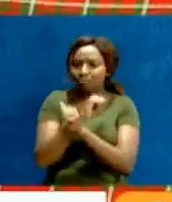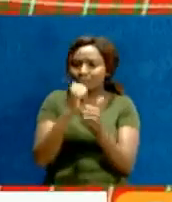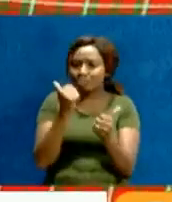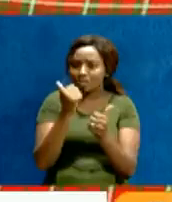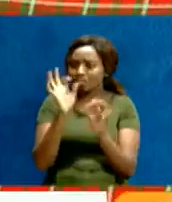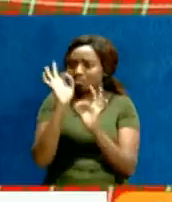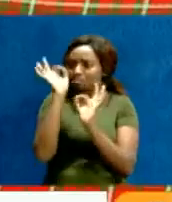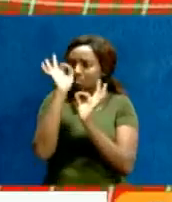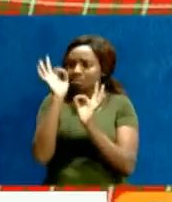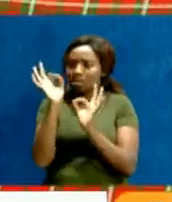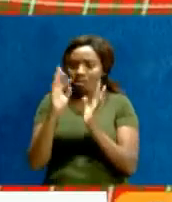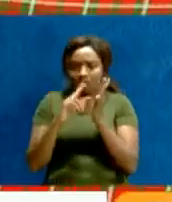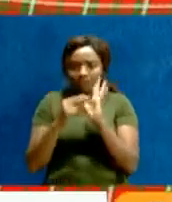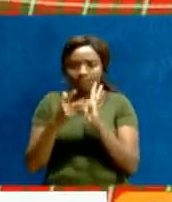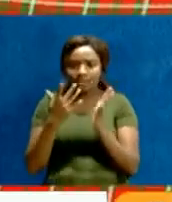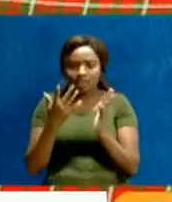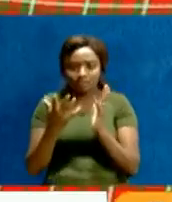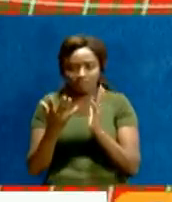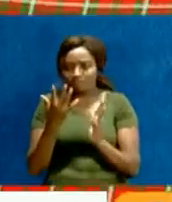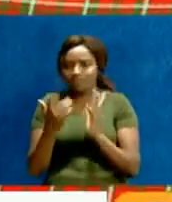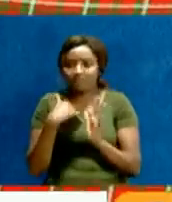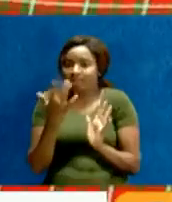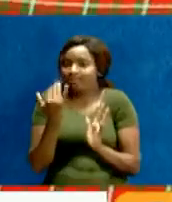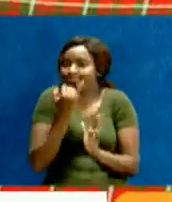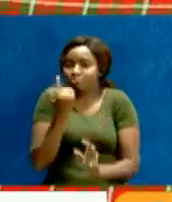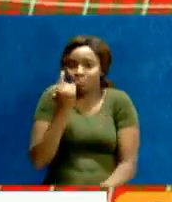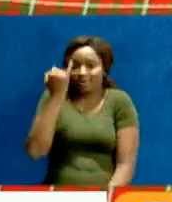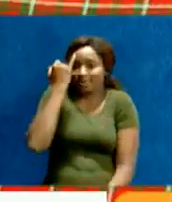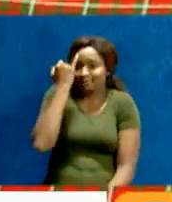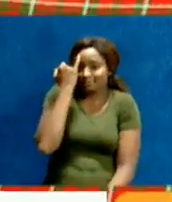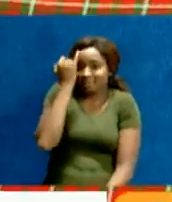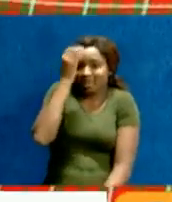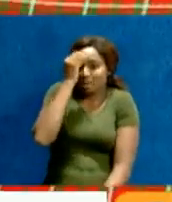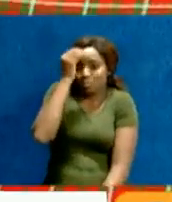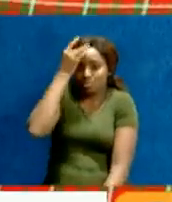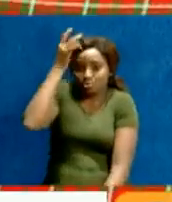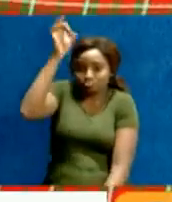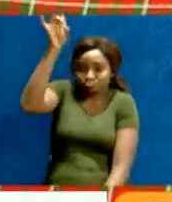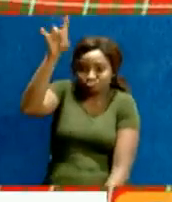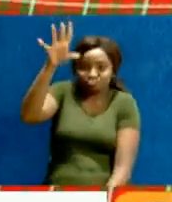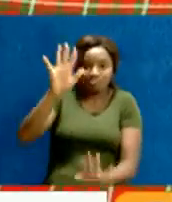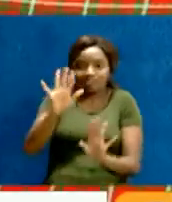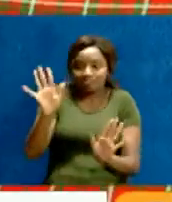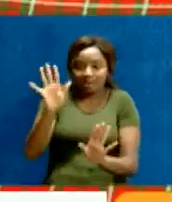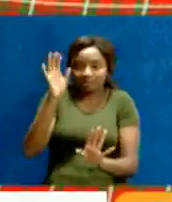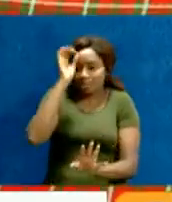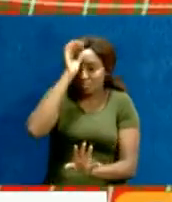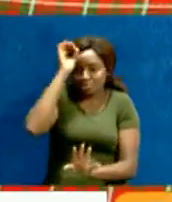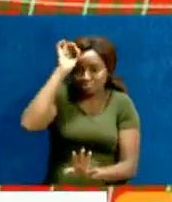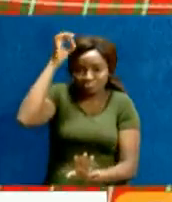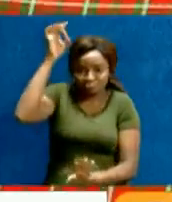be a function, and this is something I throw out there for my colleagues in the education sector to research